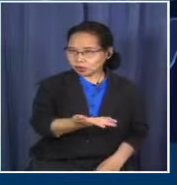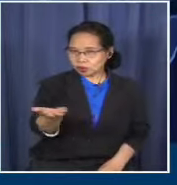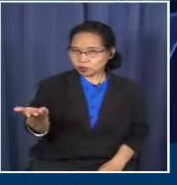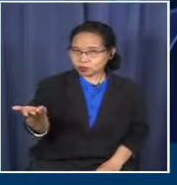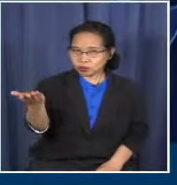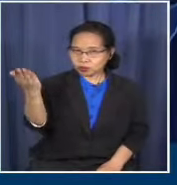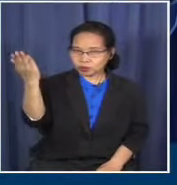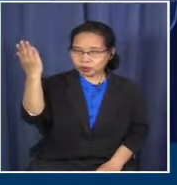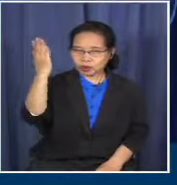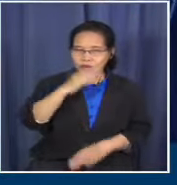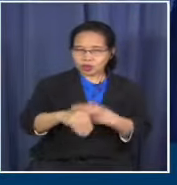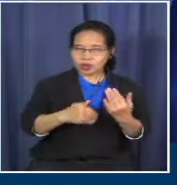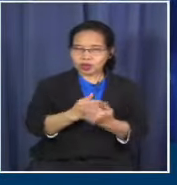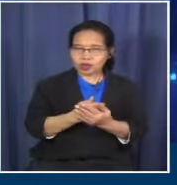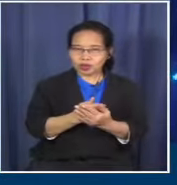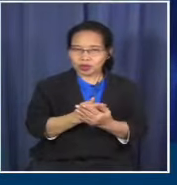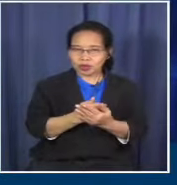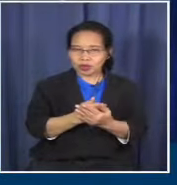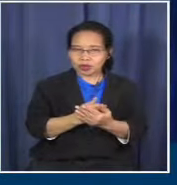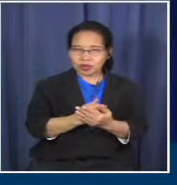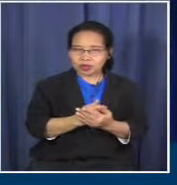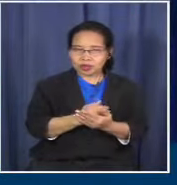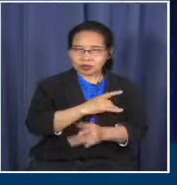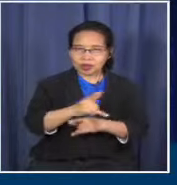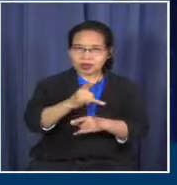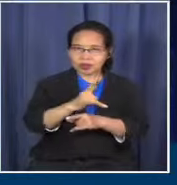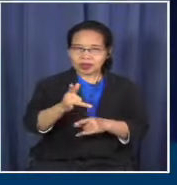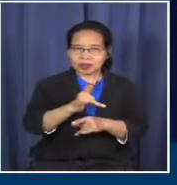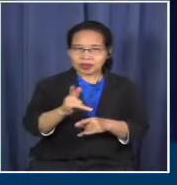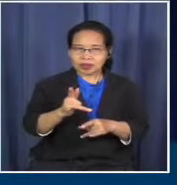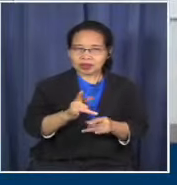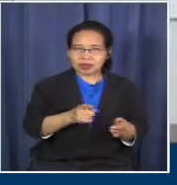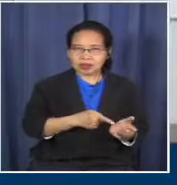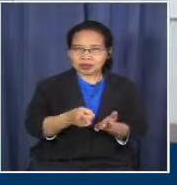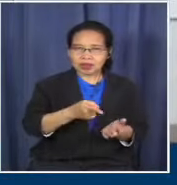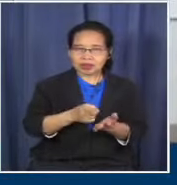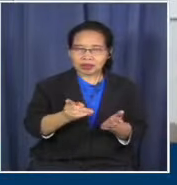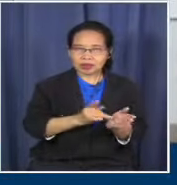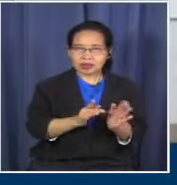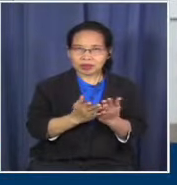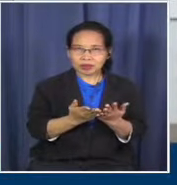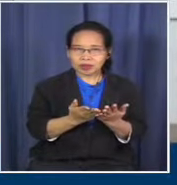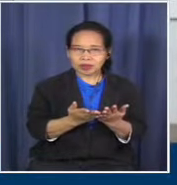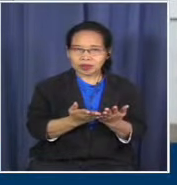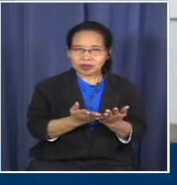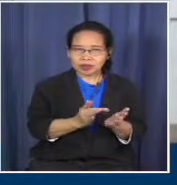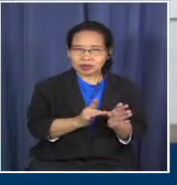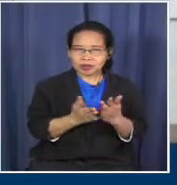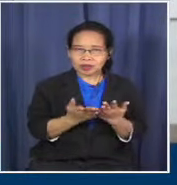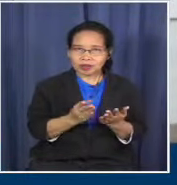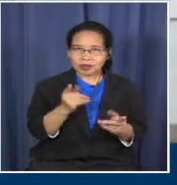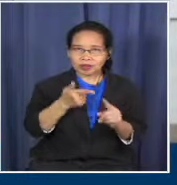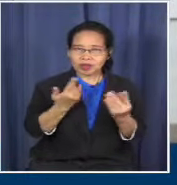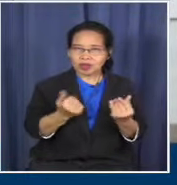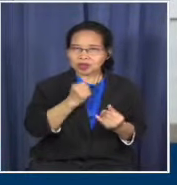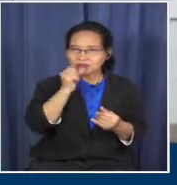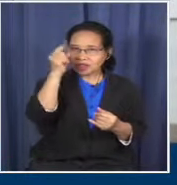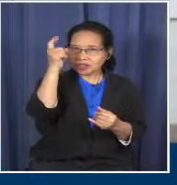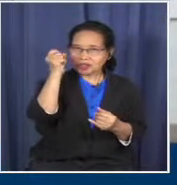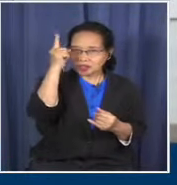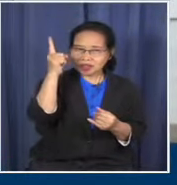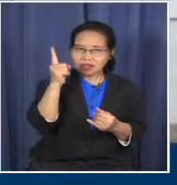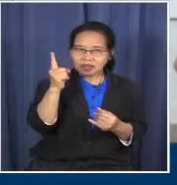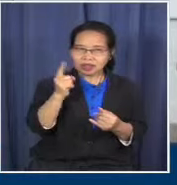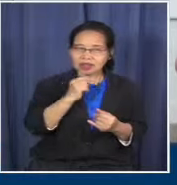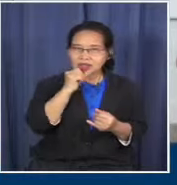as stupid, but I dare you. All those that malign the Bible, look,